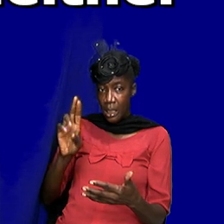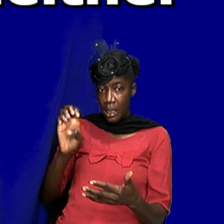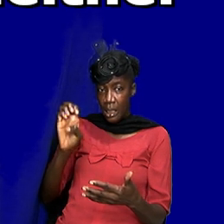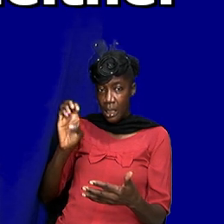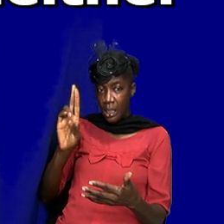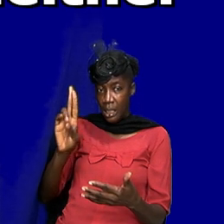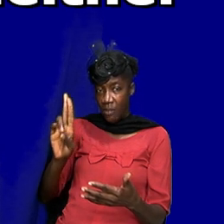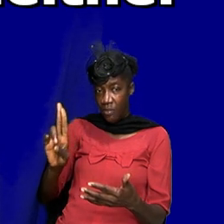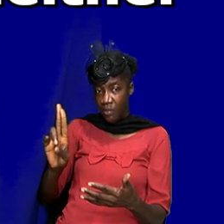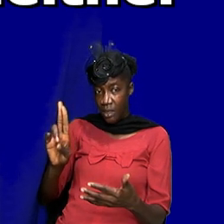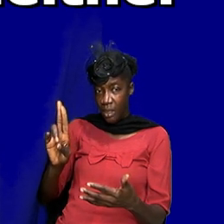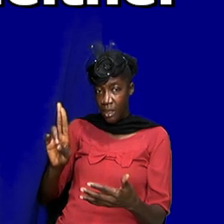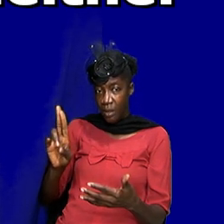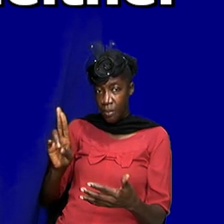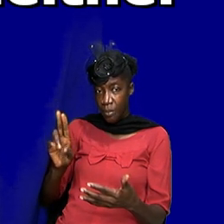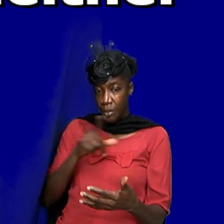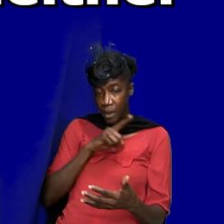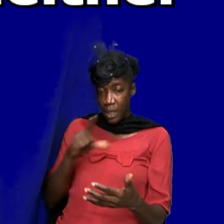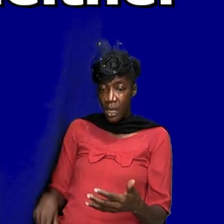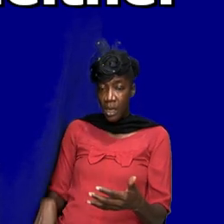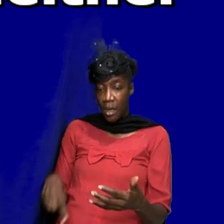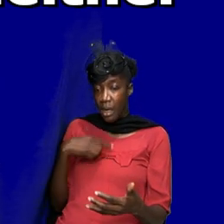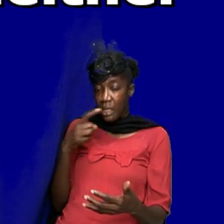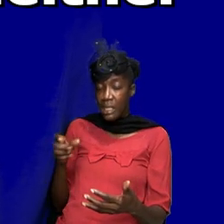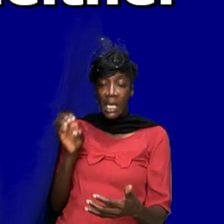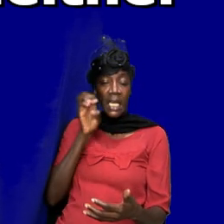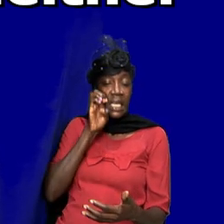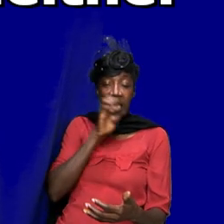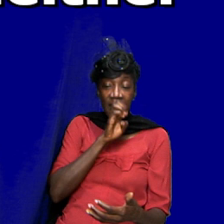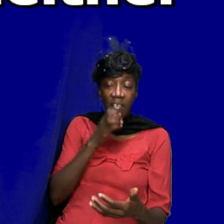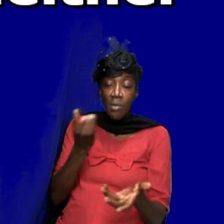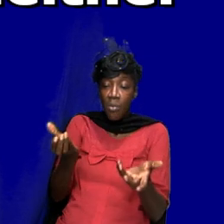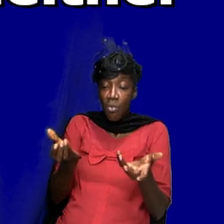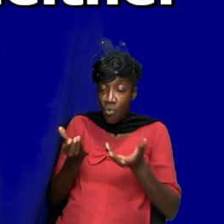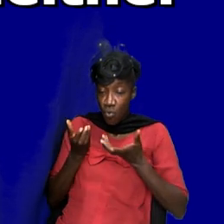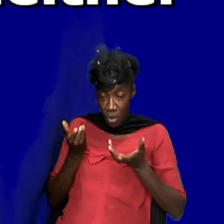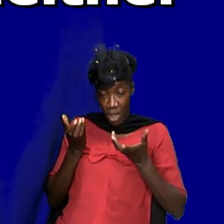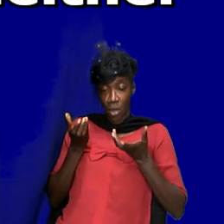the Lord was saying to them, Egypt that I brought you from,